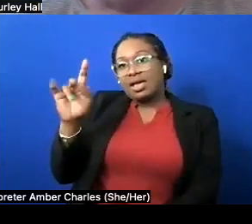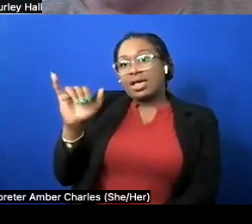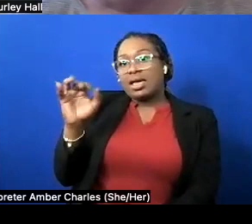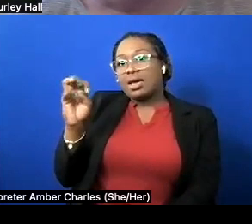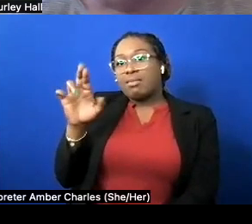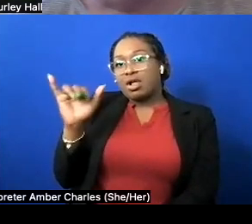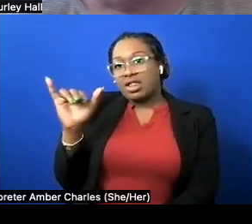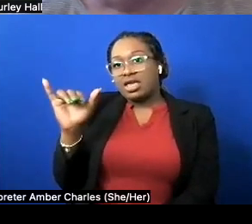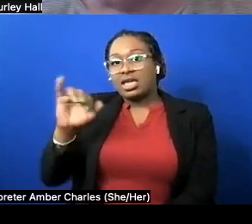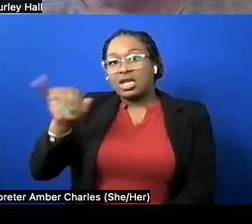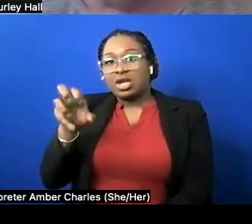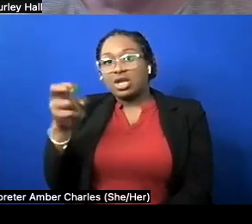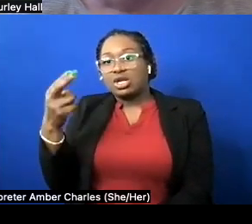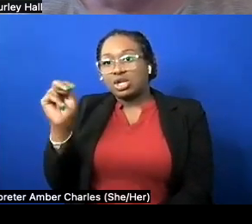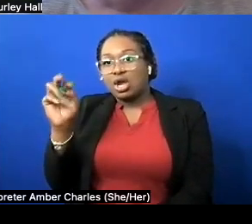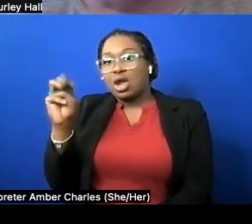her.